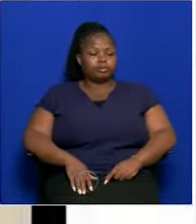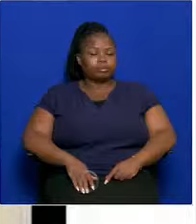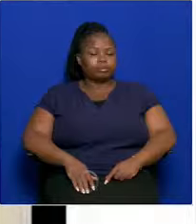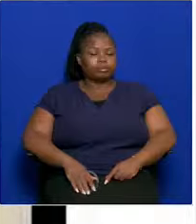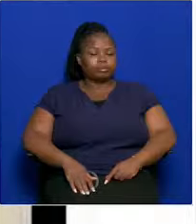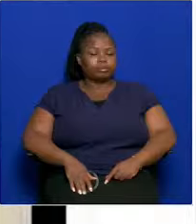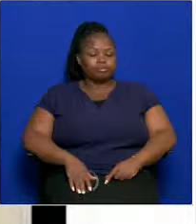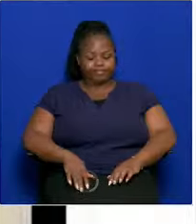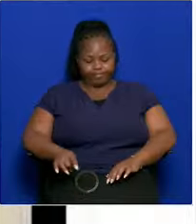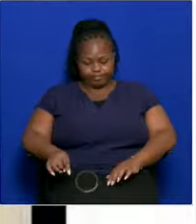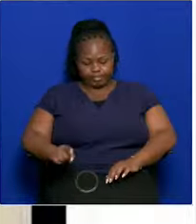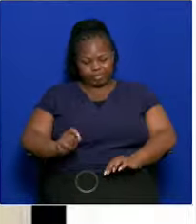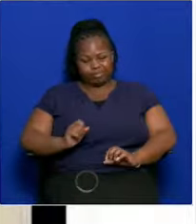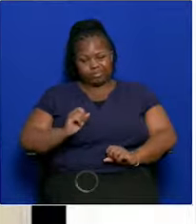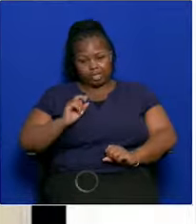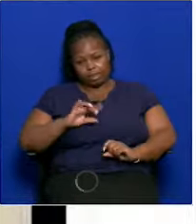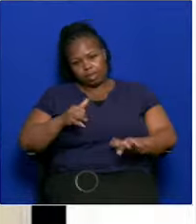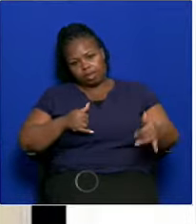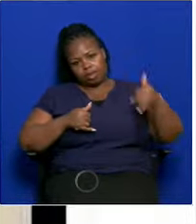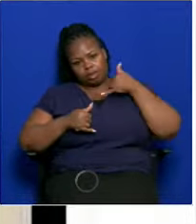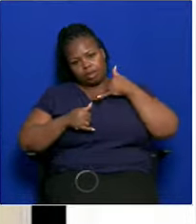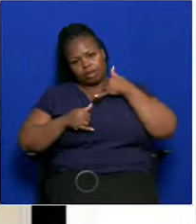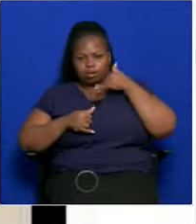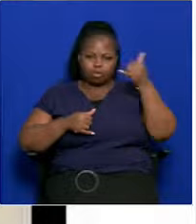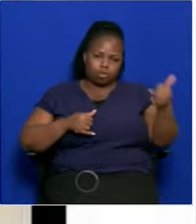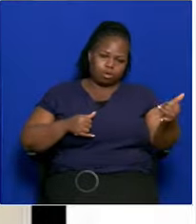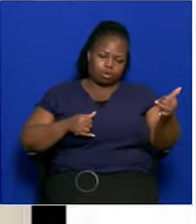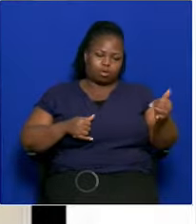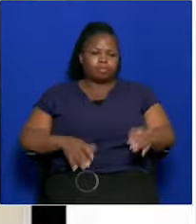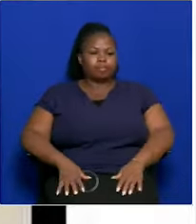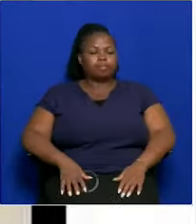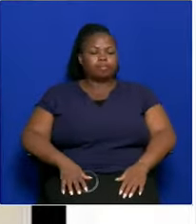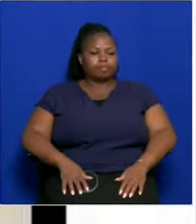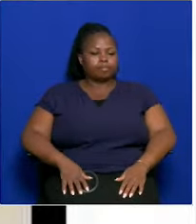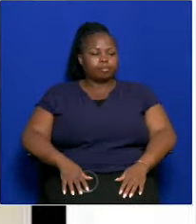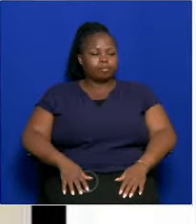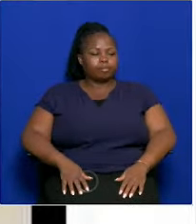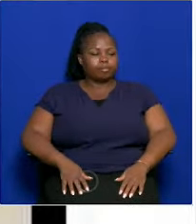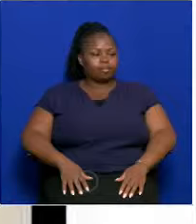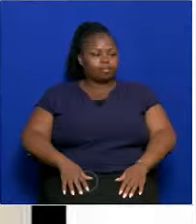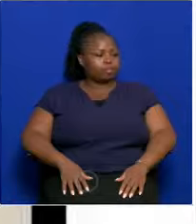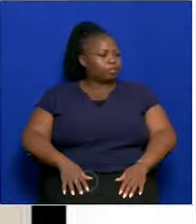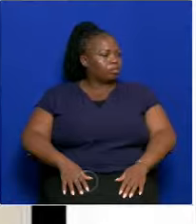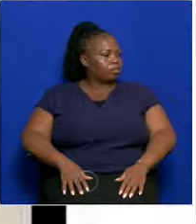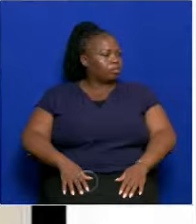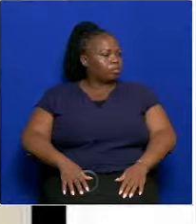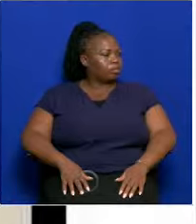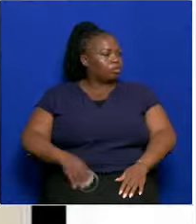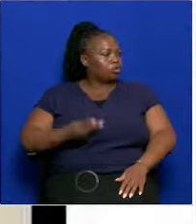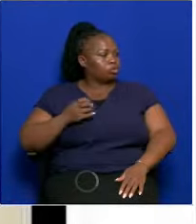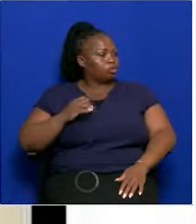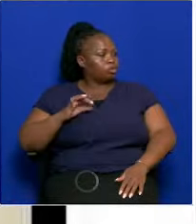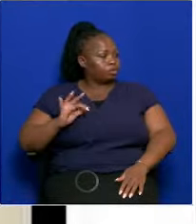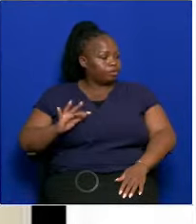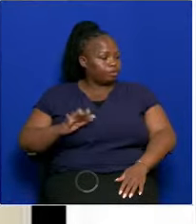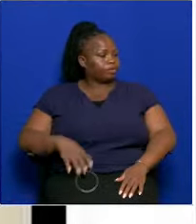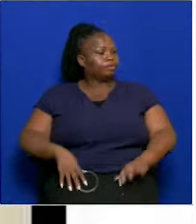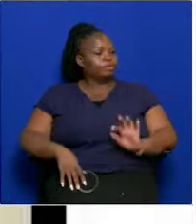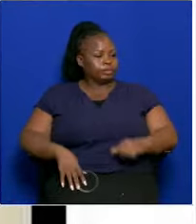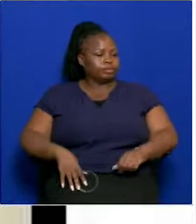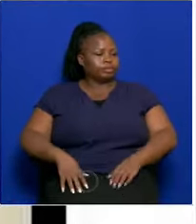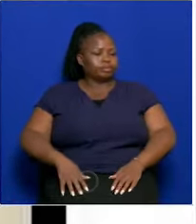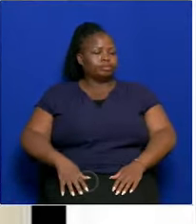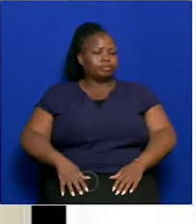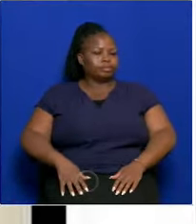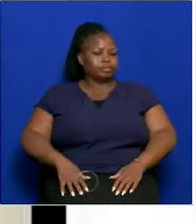And then he calls you and you call him. And all of these are 2025. Yes, and that's 2025. And